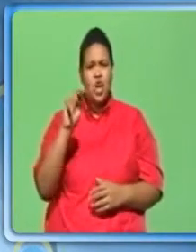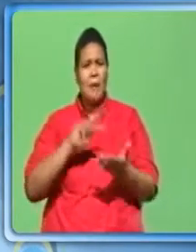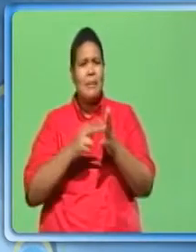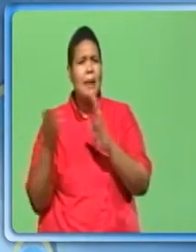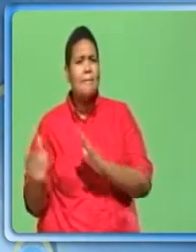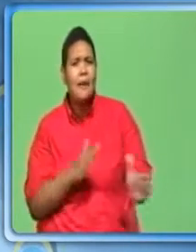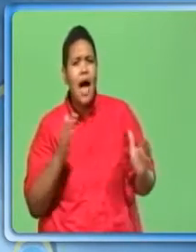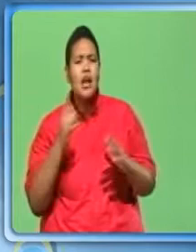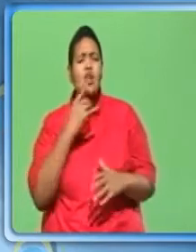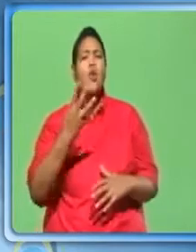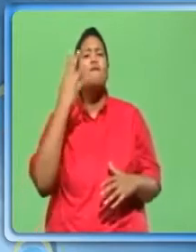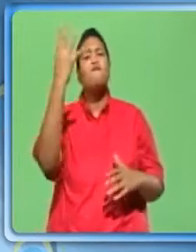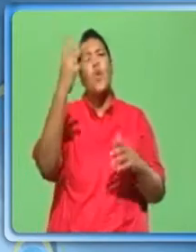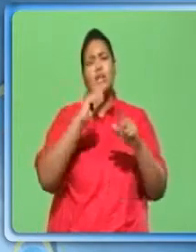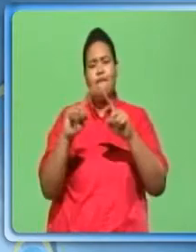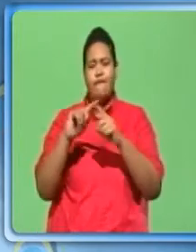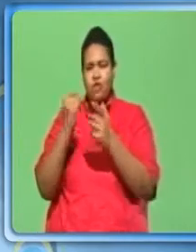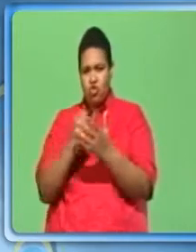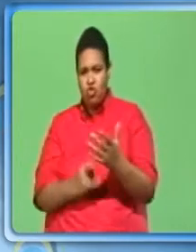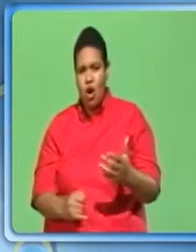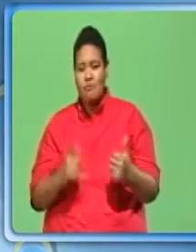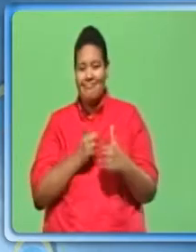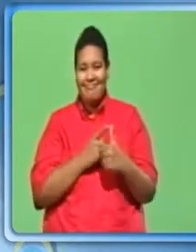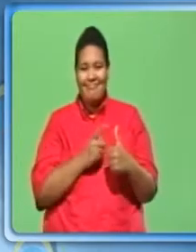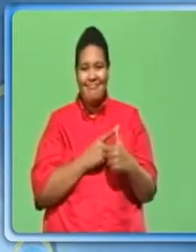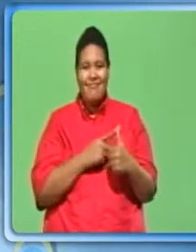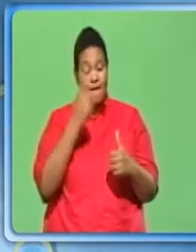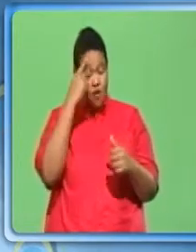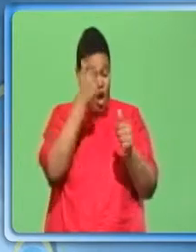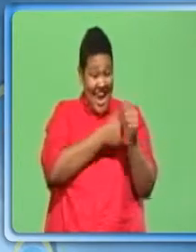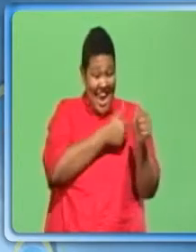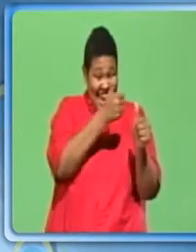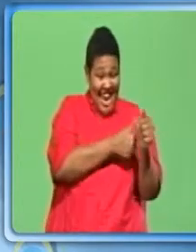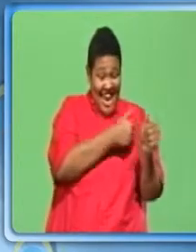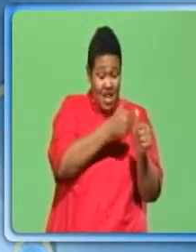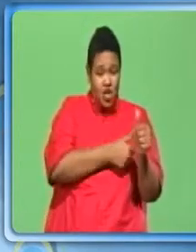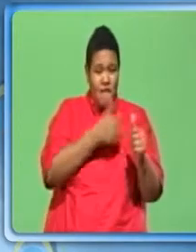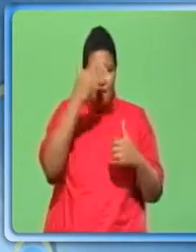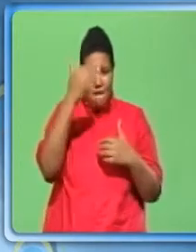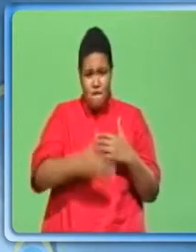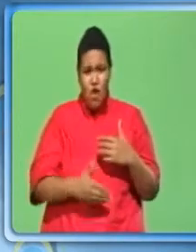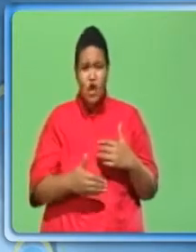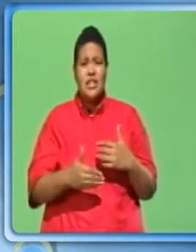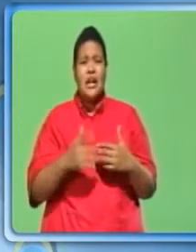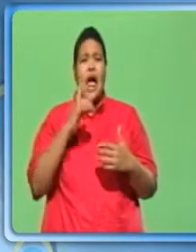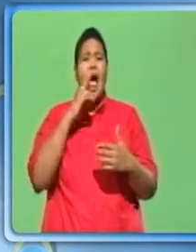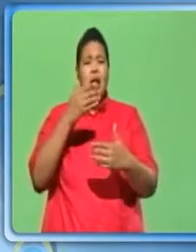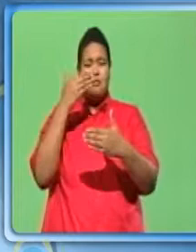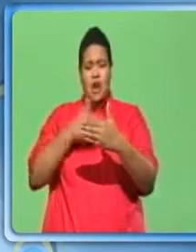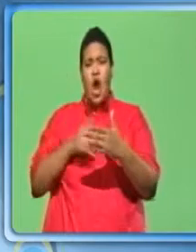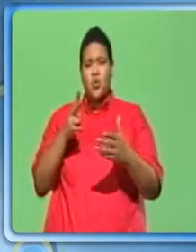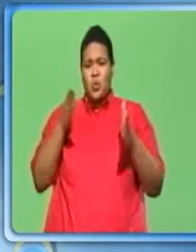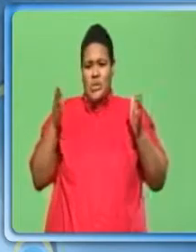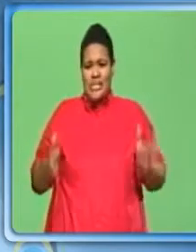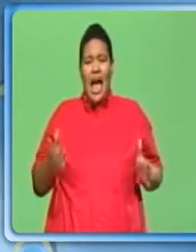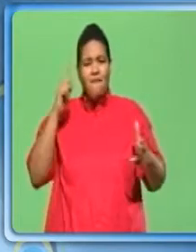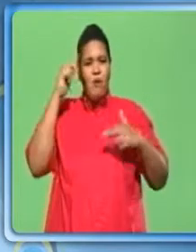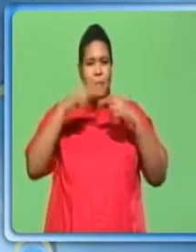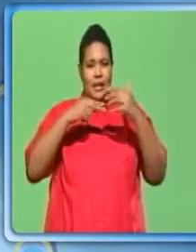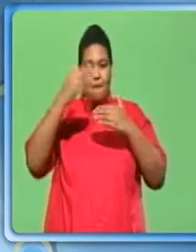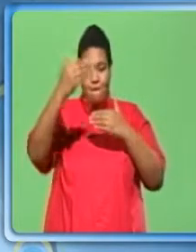4 elevation drawings, one for each of the front, rear, and 2 sides of the